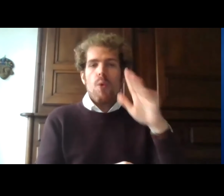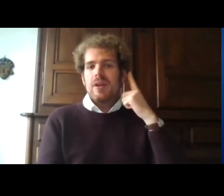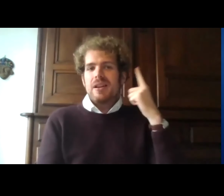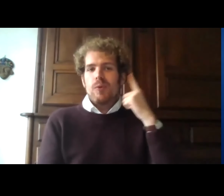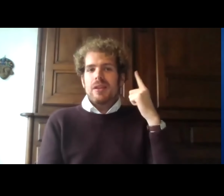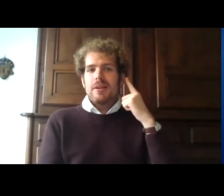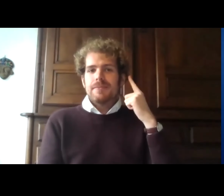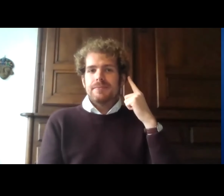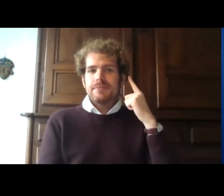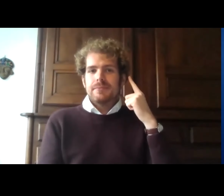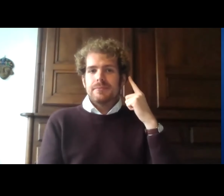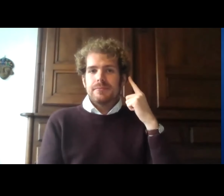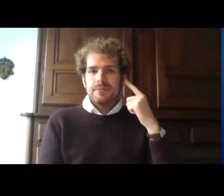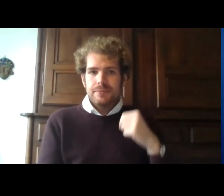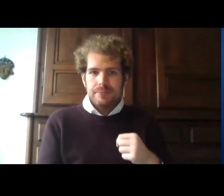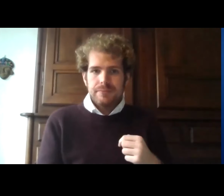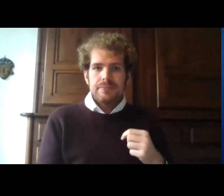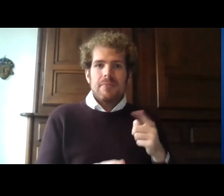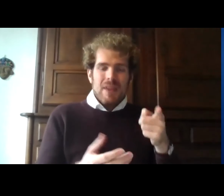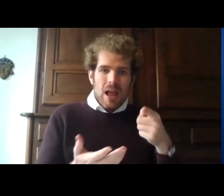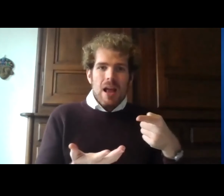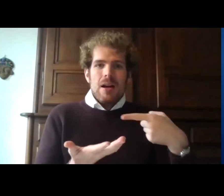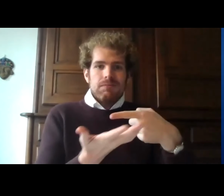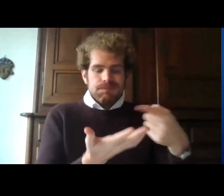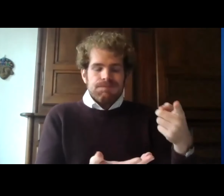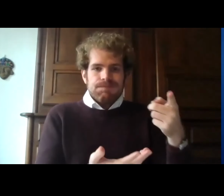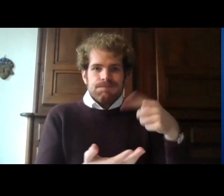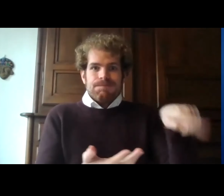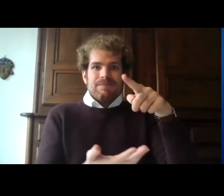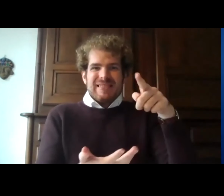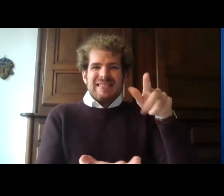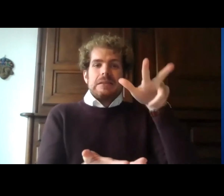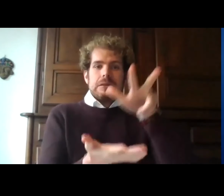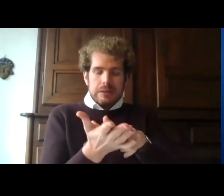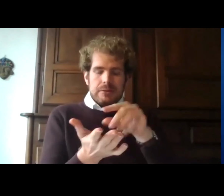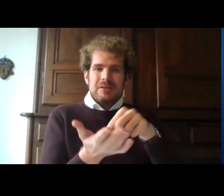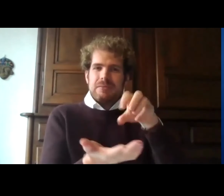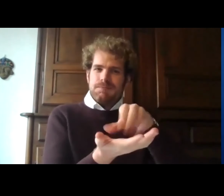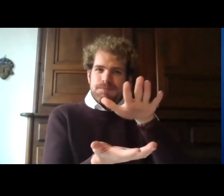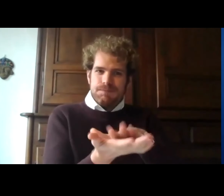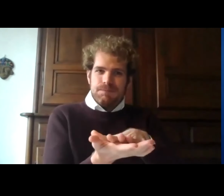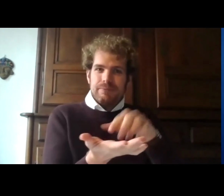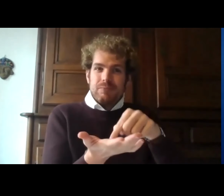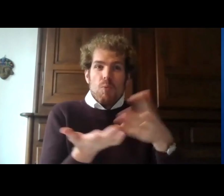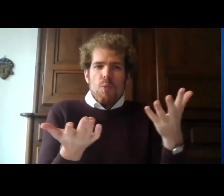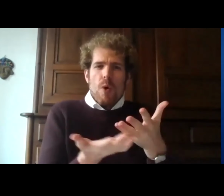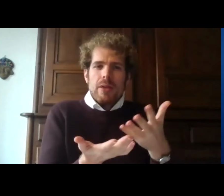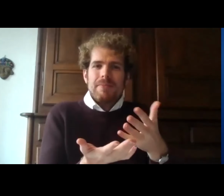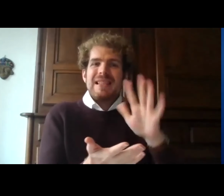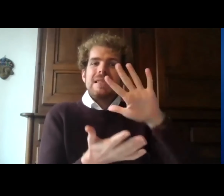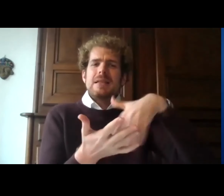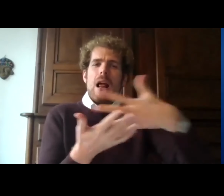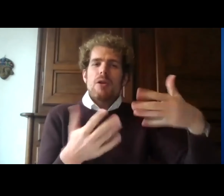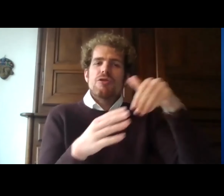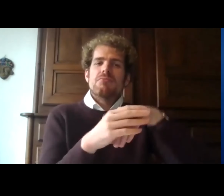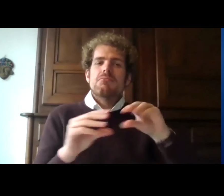So in this environment, there were no deaf people present. However, they were talking about the education of deaf people. Through